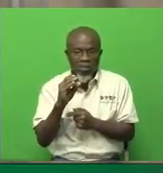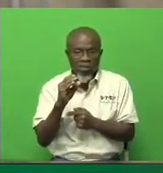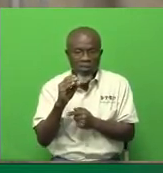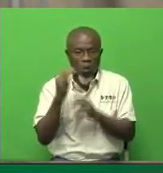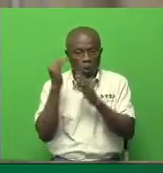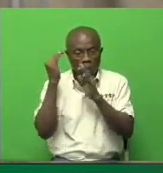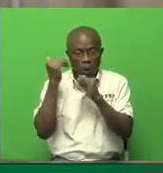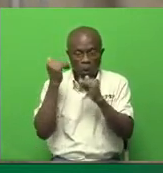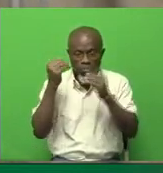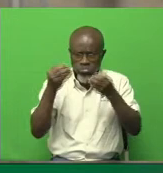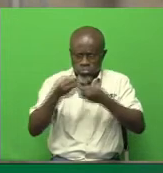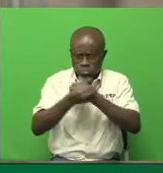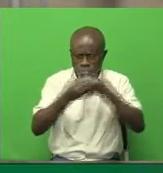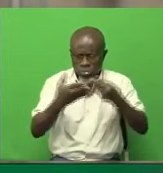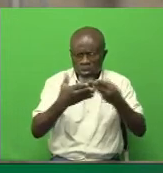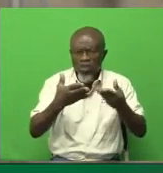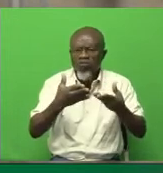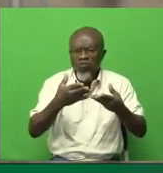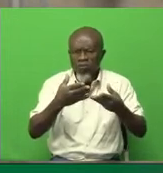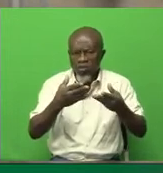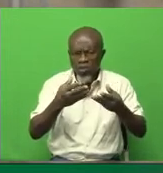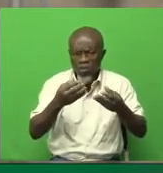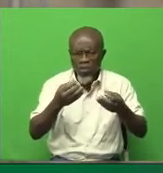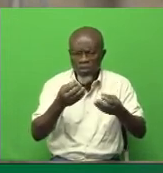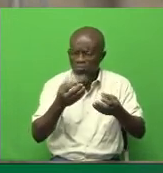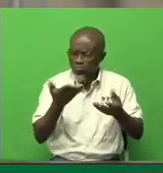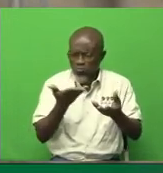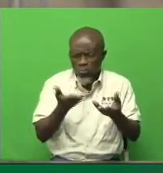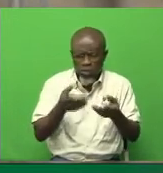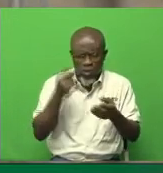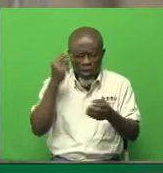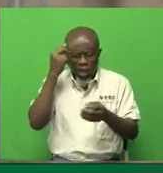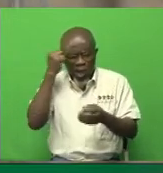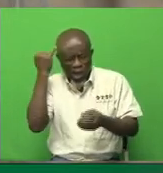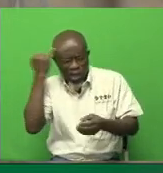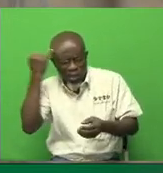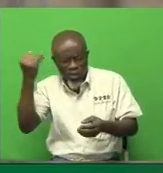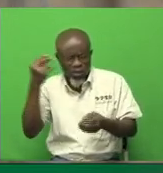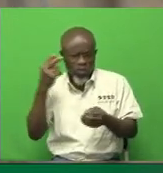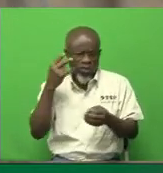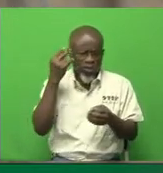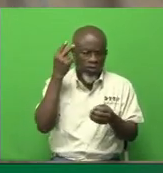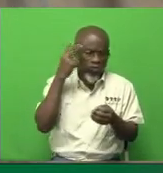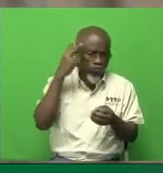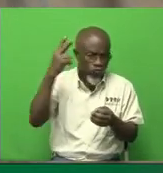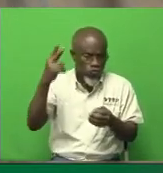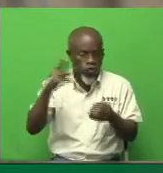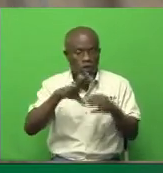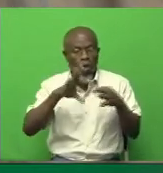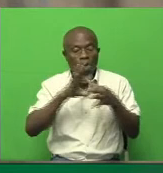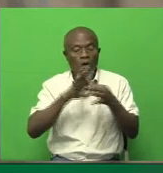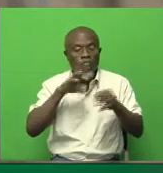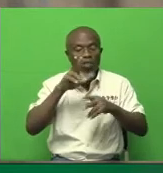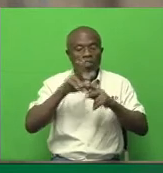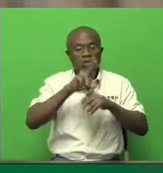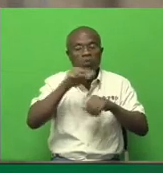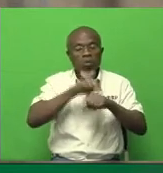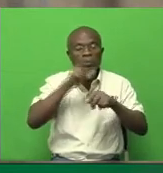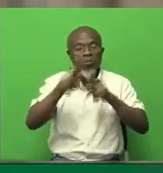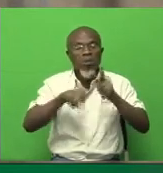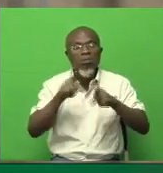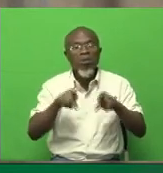citizens as it relates to these tariffs these impending tariffs Mr Deputy speaker I will cheric again